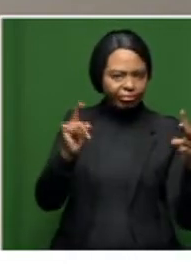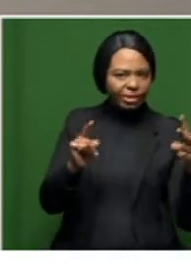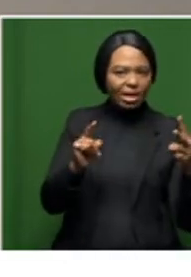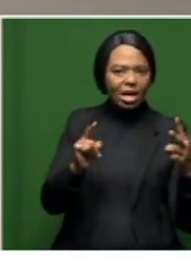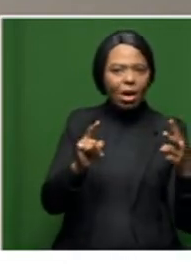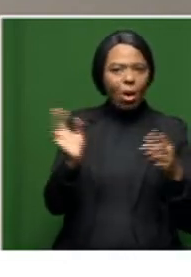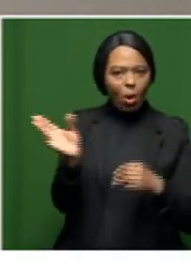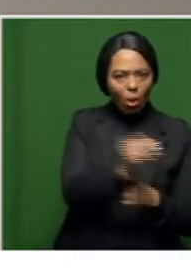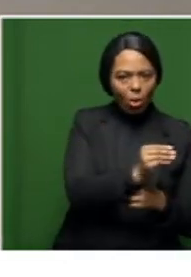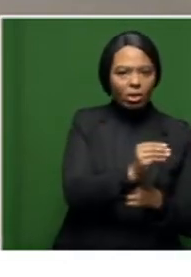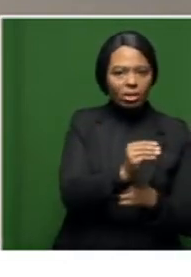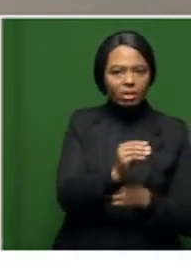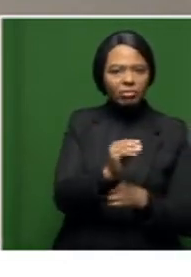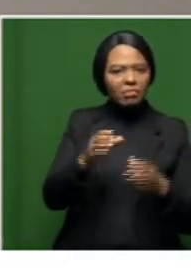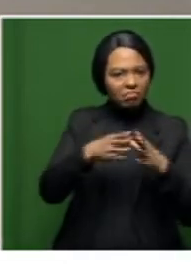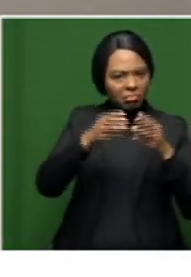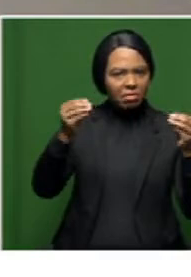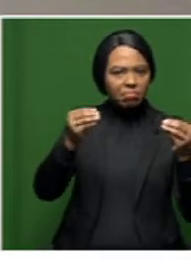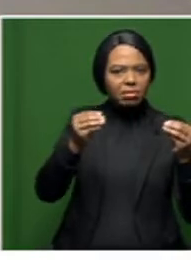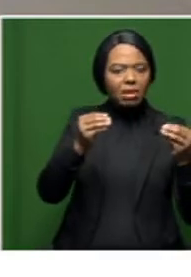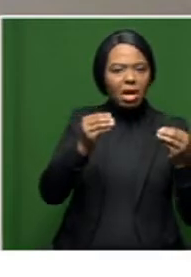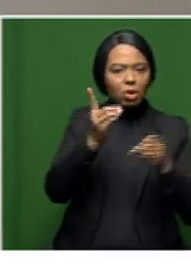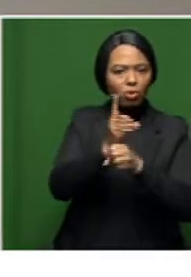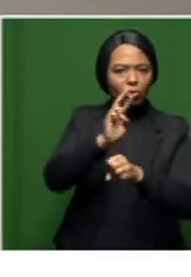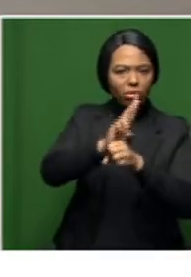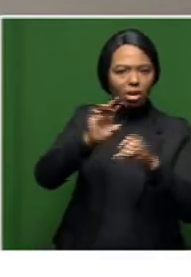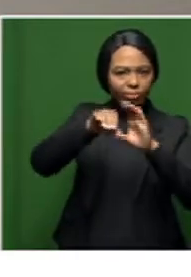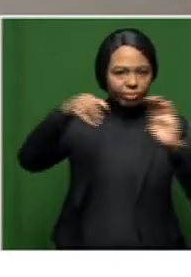doctorates. They're superb scholars in their area. And they also